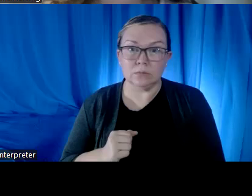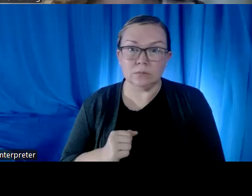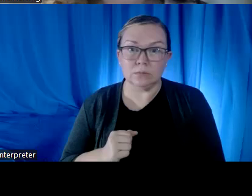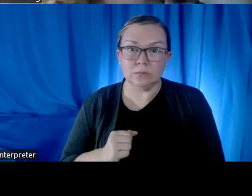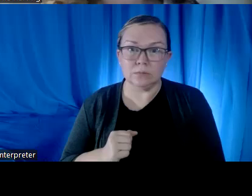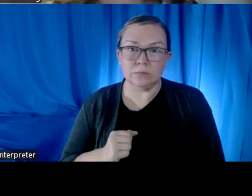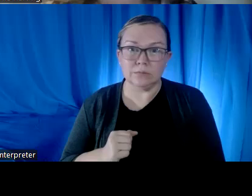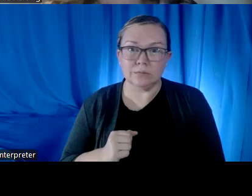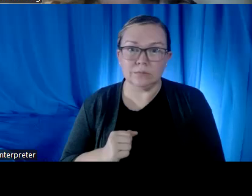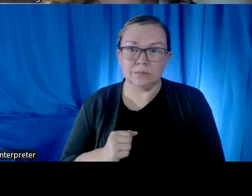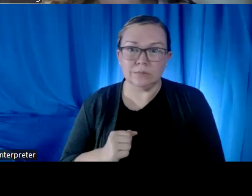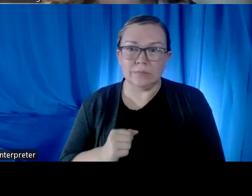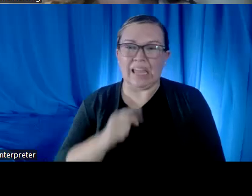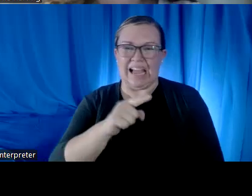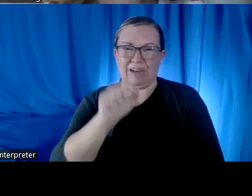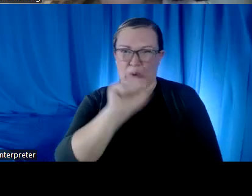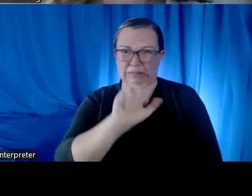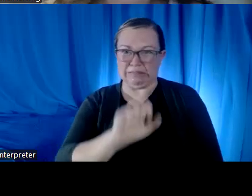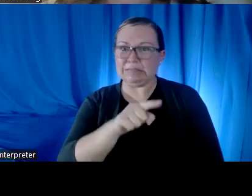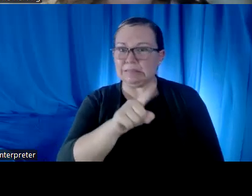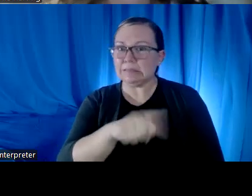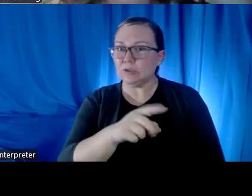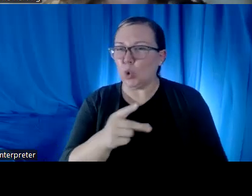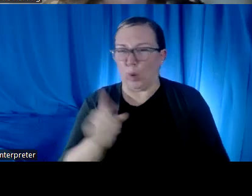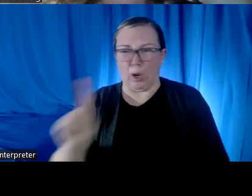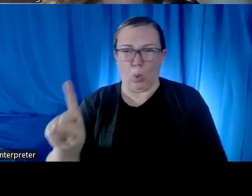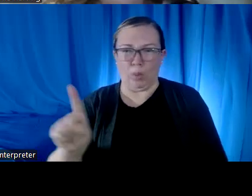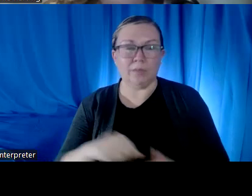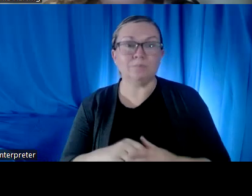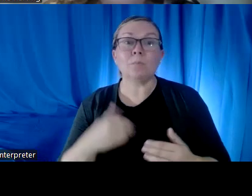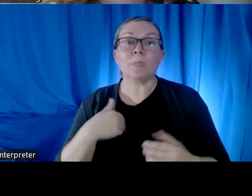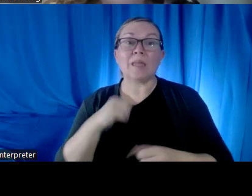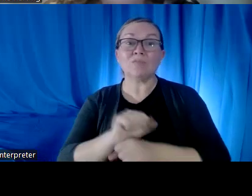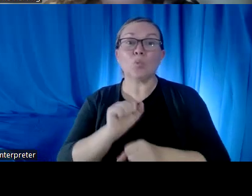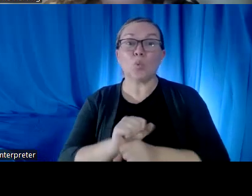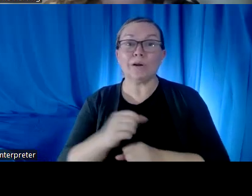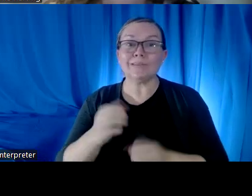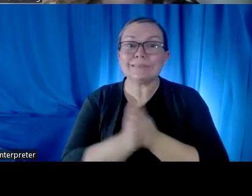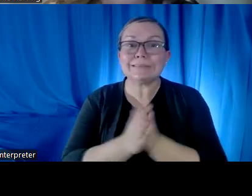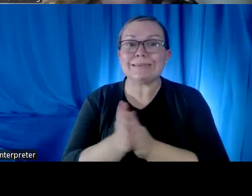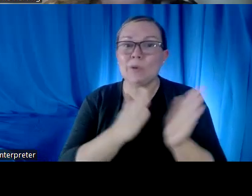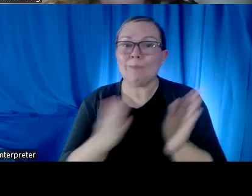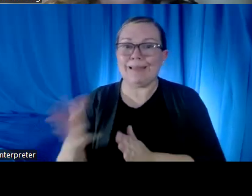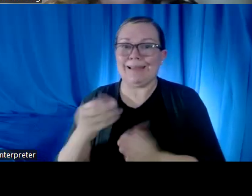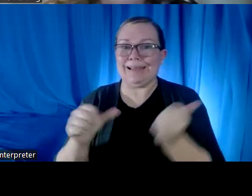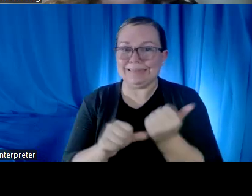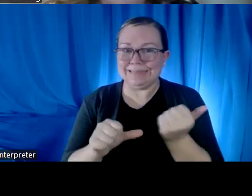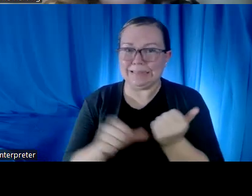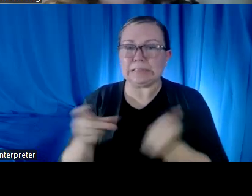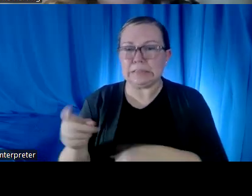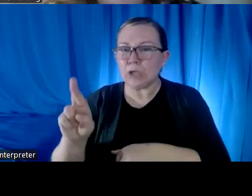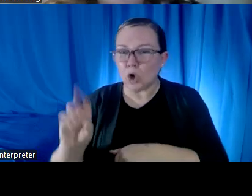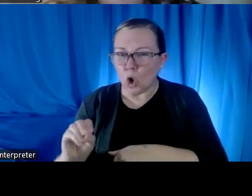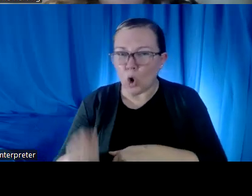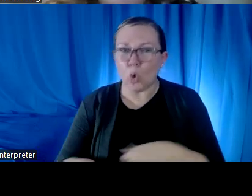Okay, I'm going to just run through these real quick. We also have the Work Incentive Planning and Assistance through Disability Rights of Oregon and